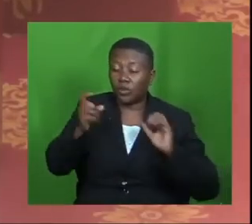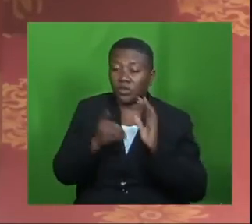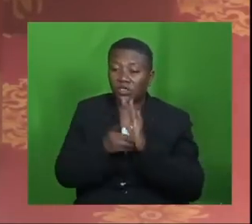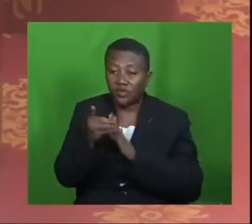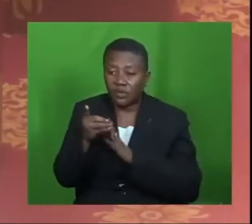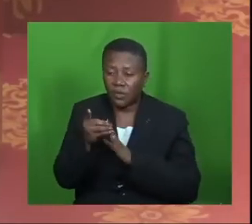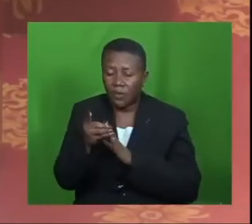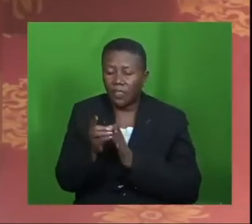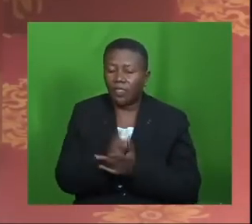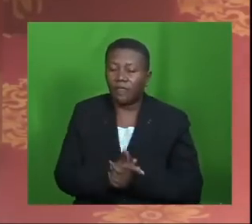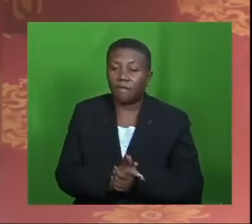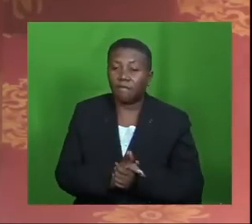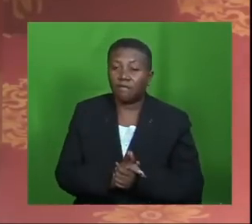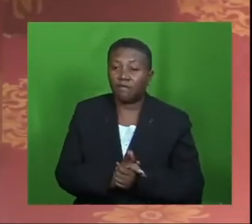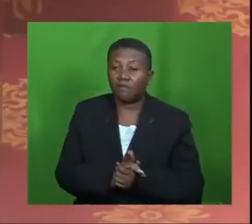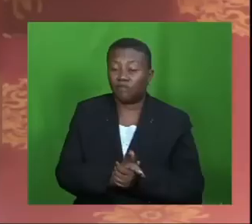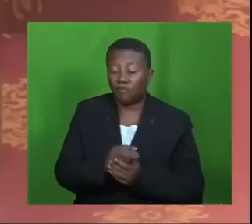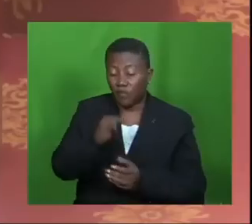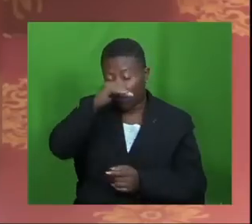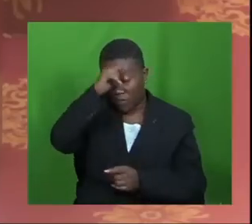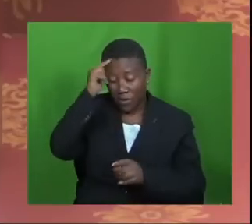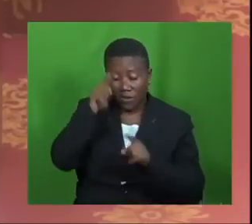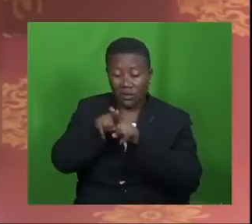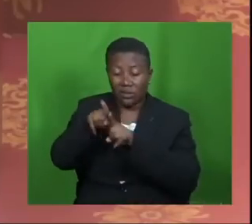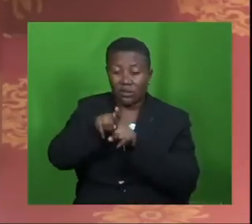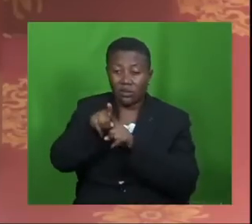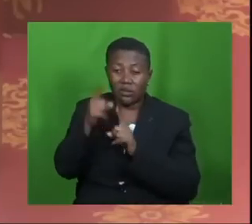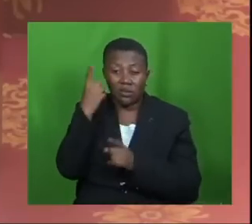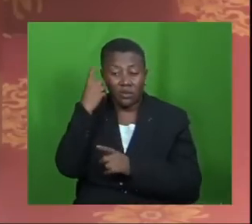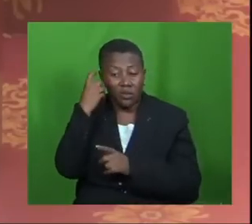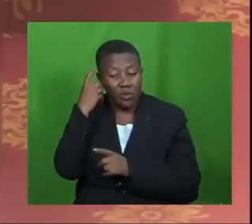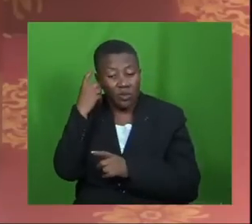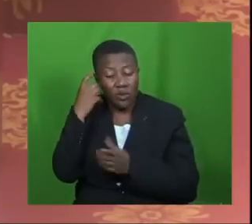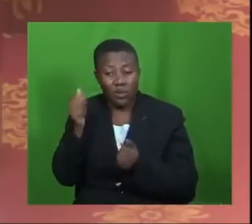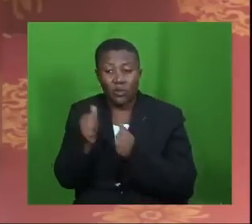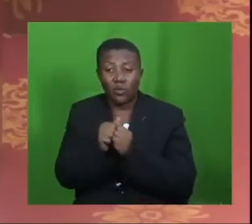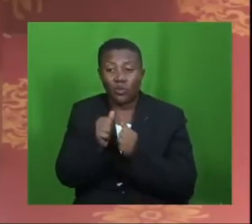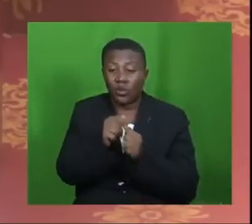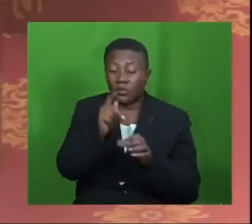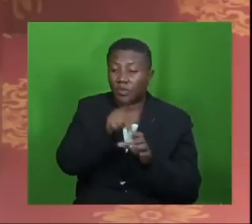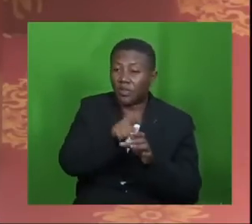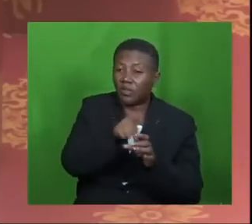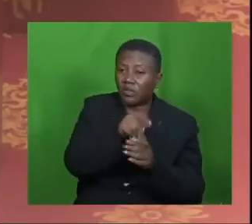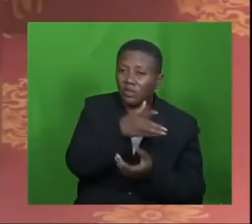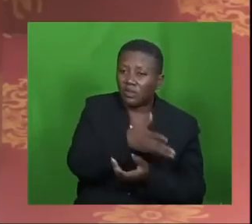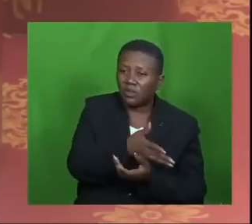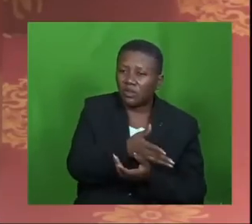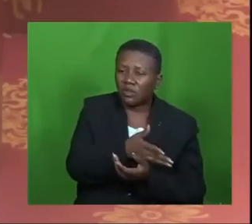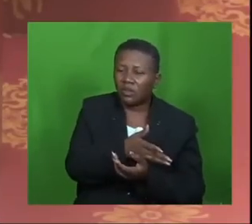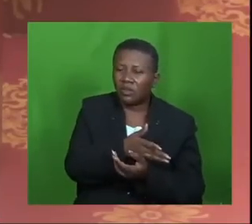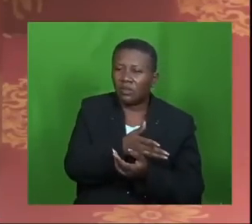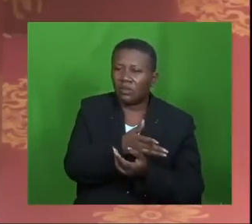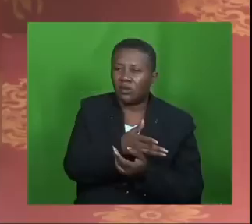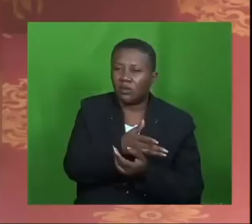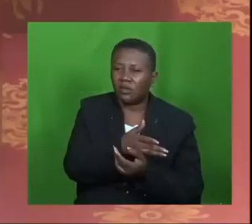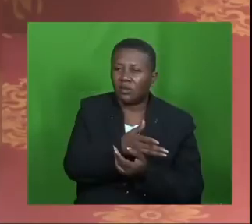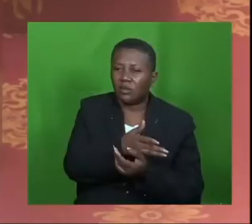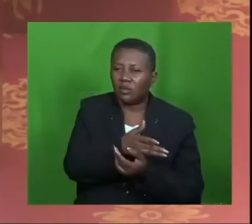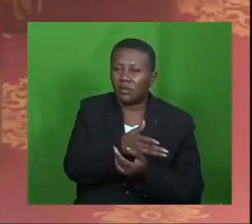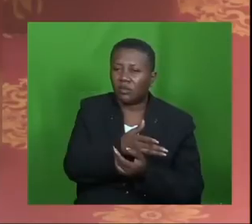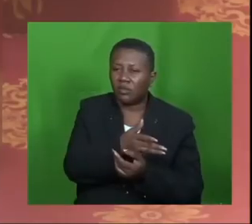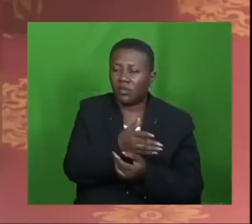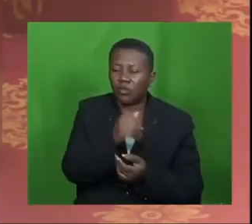Speaker, the Blaster recent participation in the two major tournaments have not yielded the desired on-pitch results, notwithstanding the